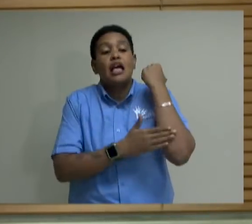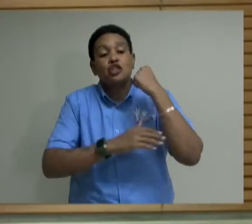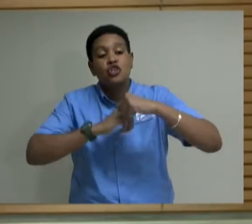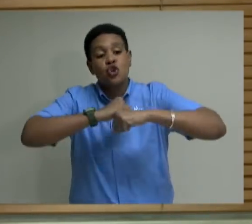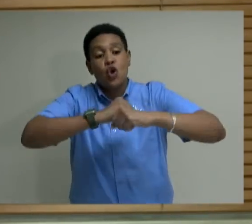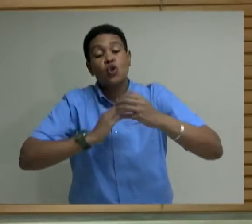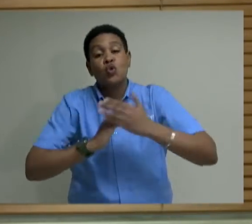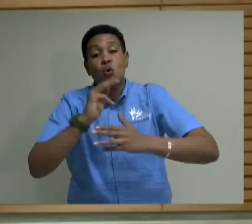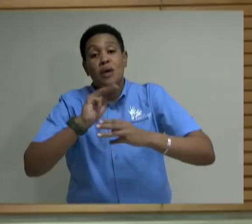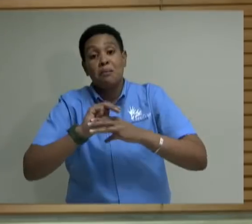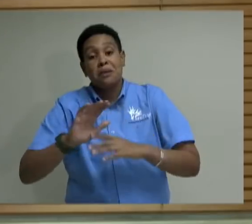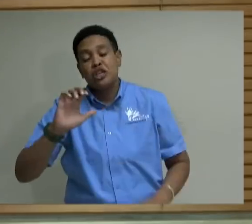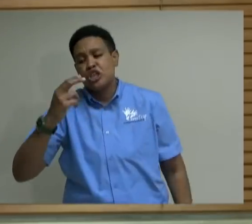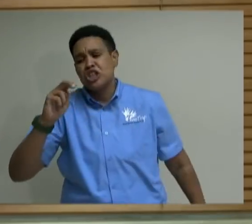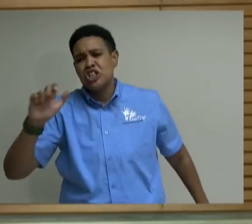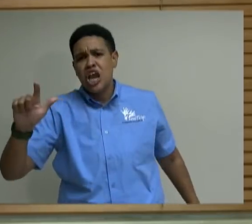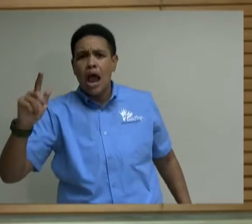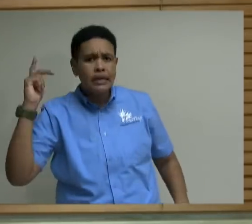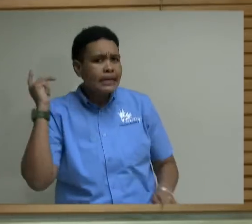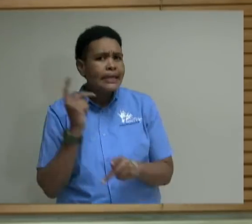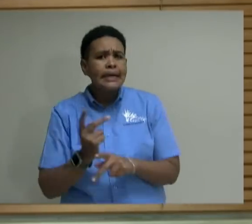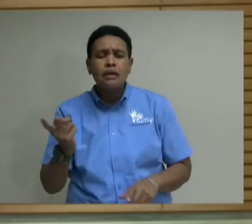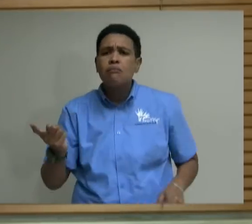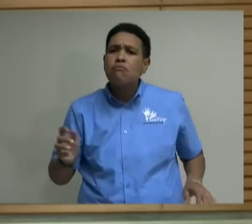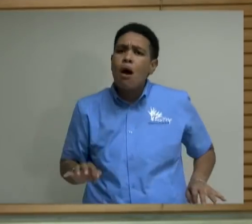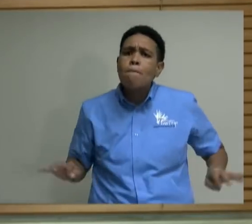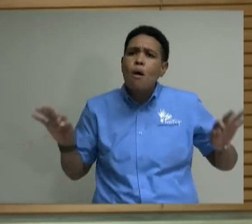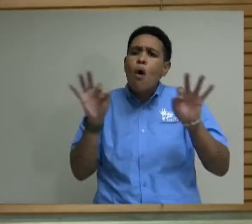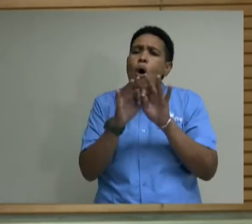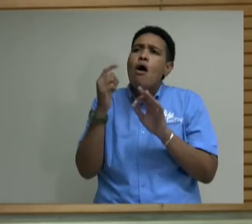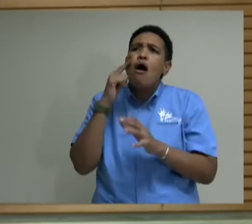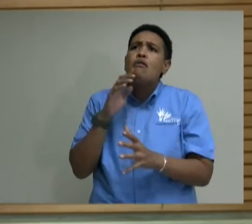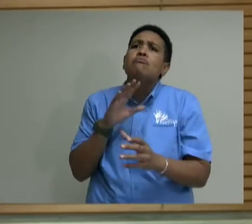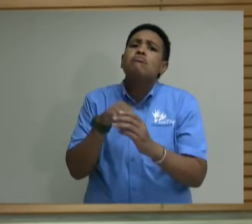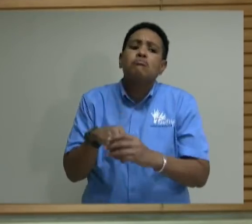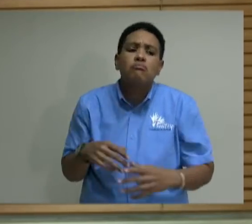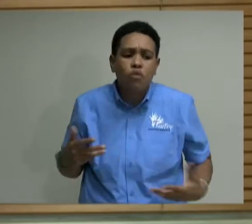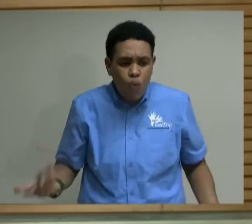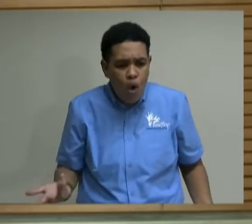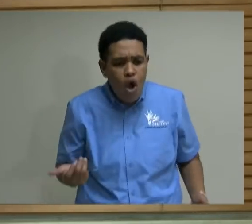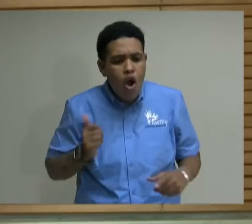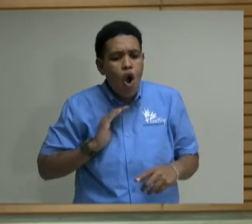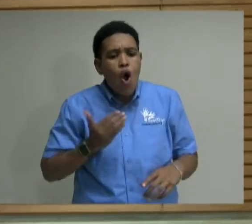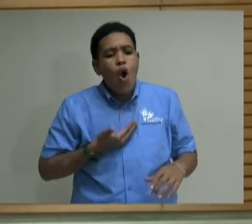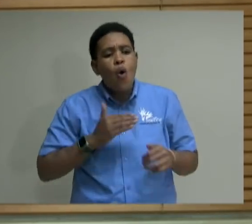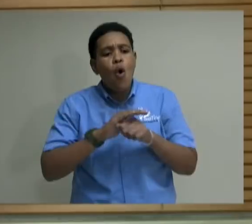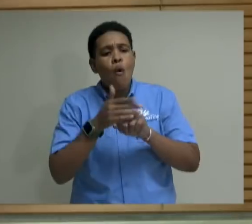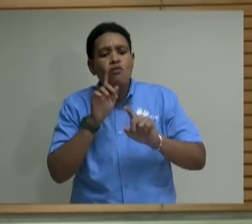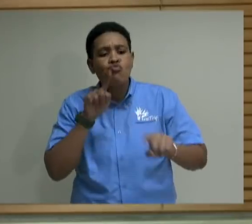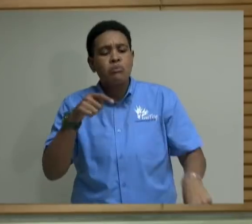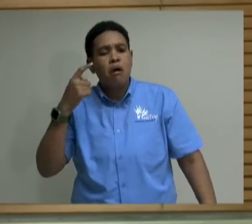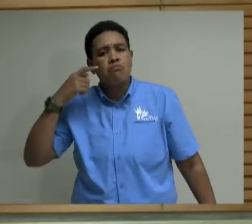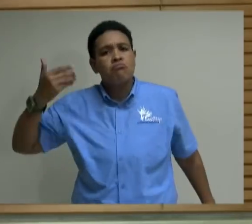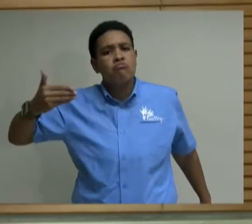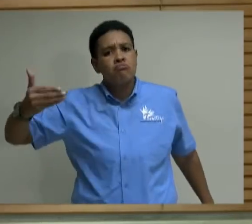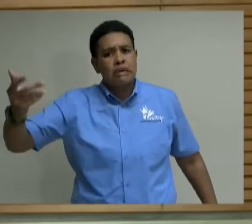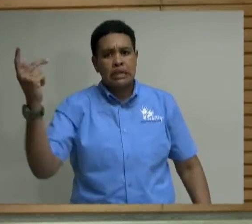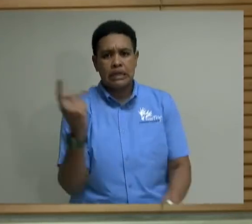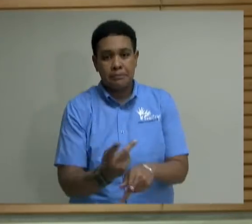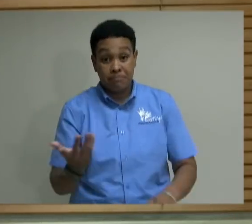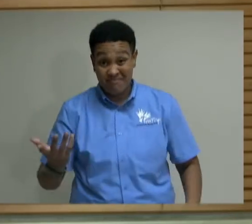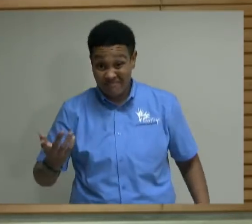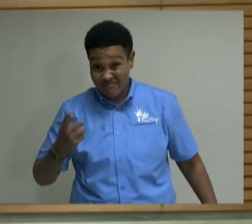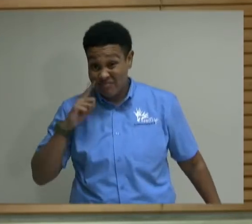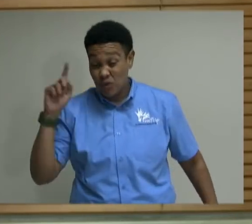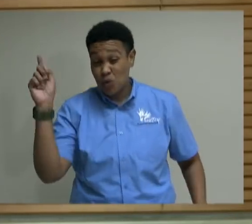the Minister Chang, continues to be a very important part of our COVID response. And the